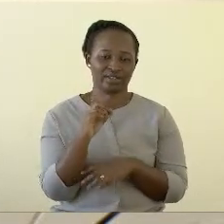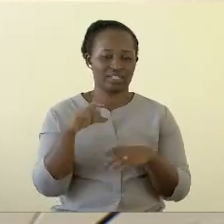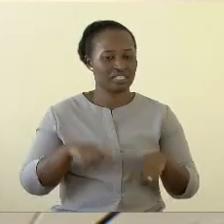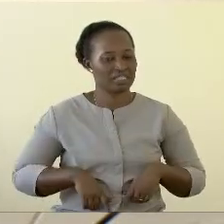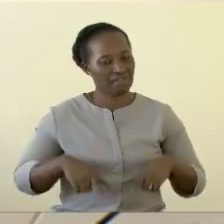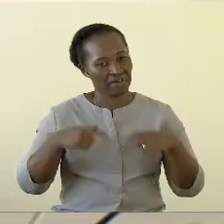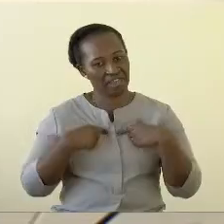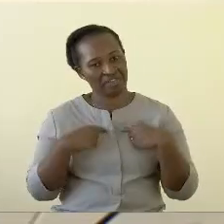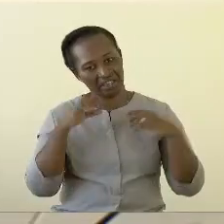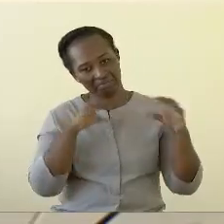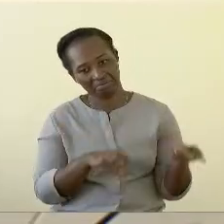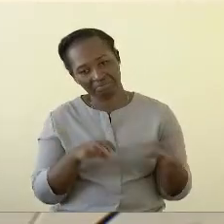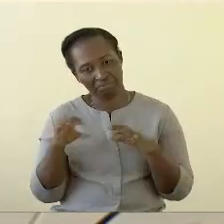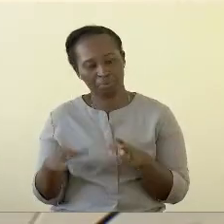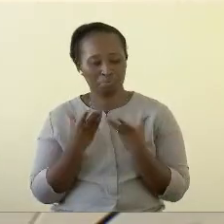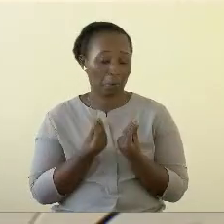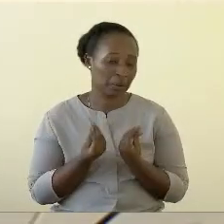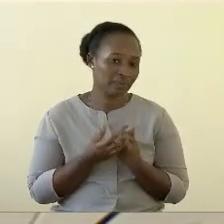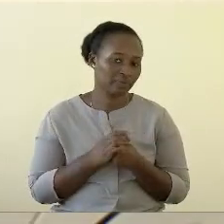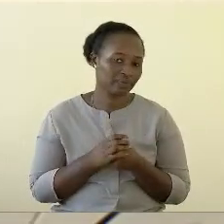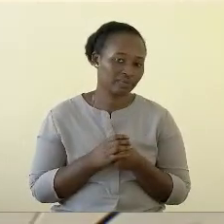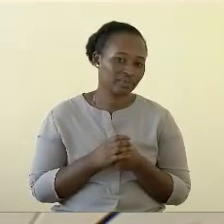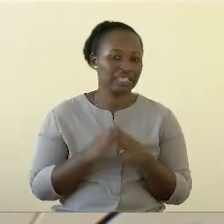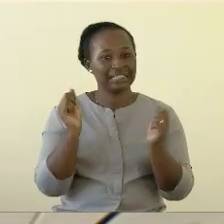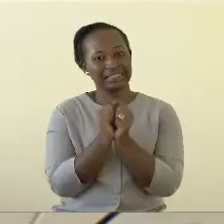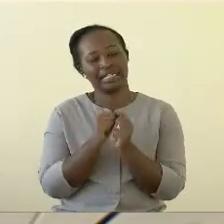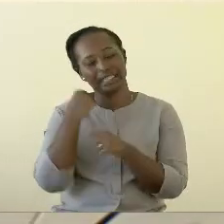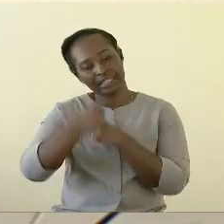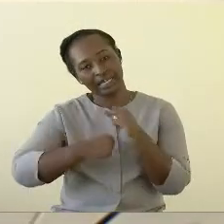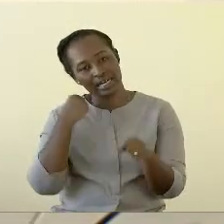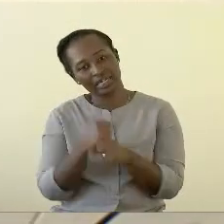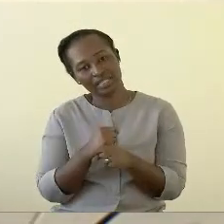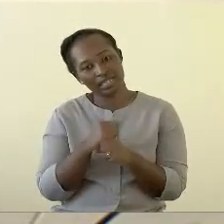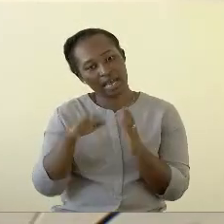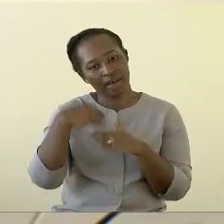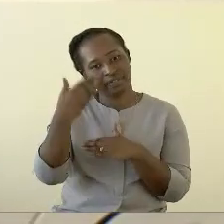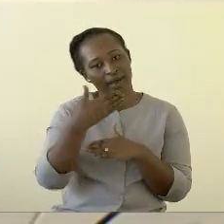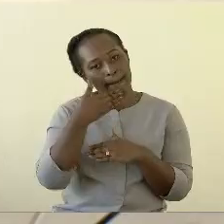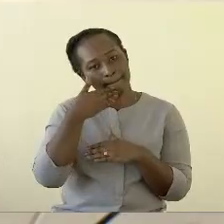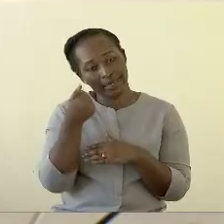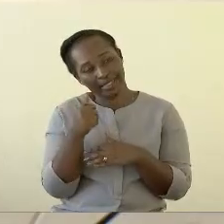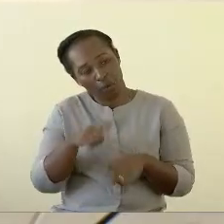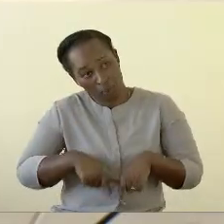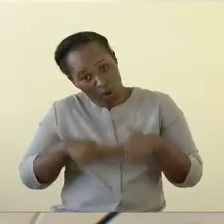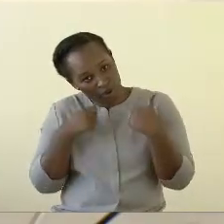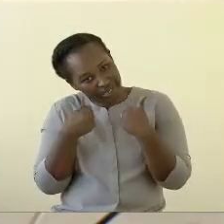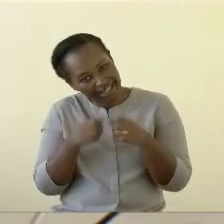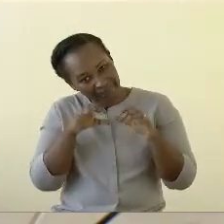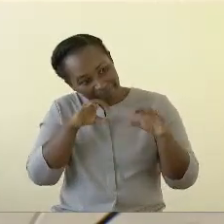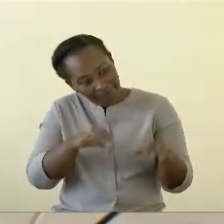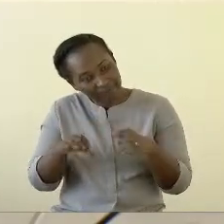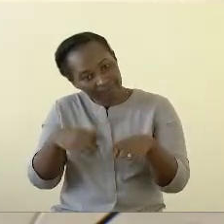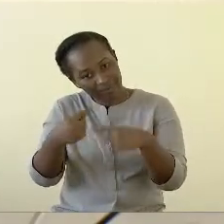Surviving fair enough, 10 years after, better equipped to survive, and